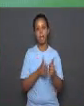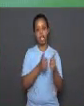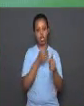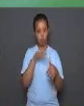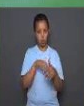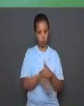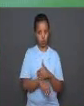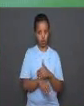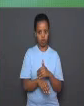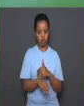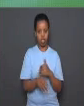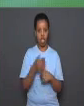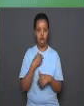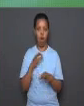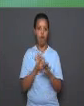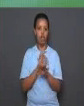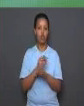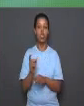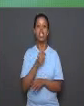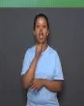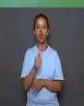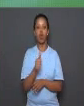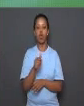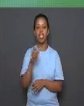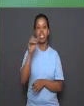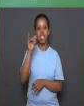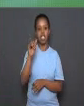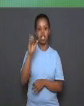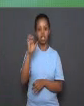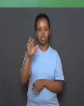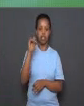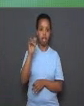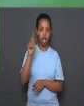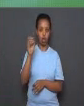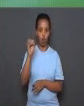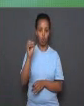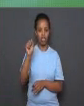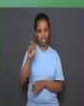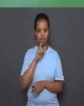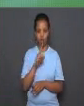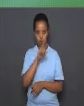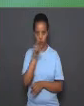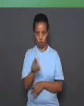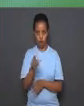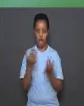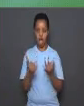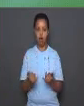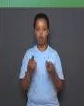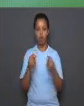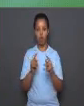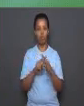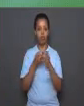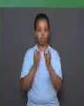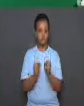is not a function of the cytoskeleton. You can begin the activity